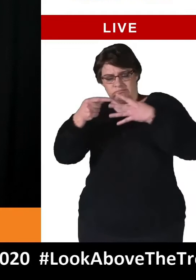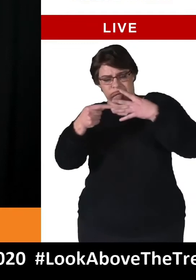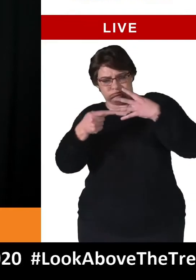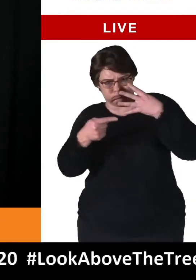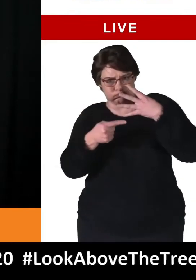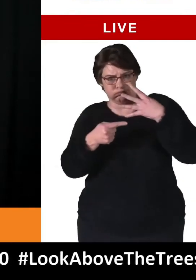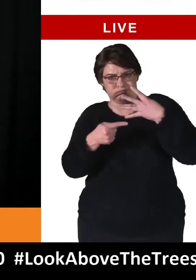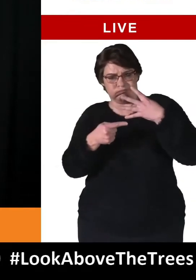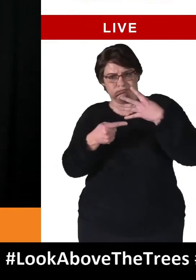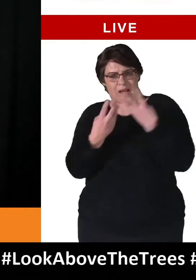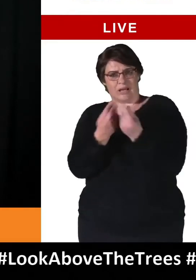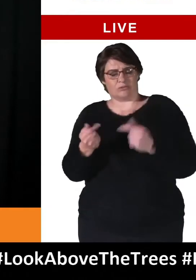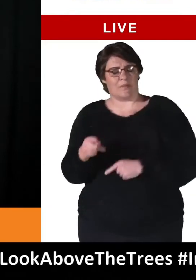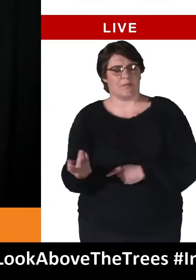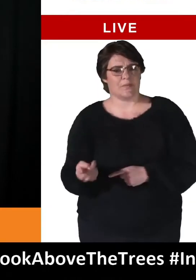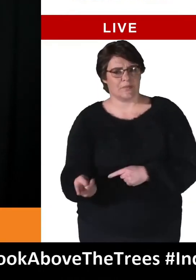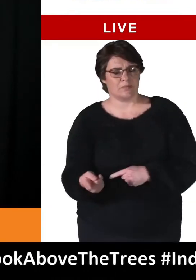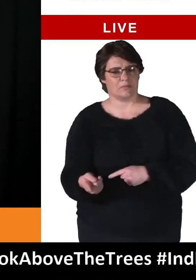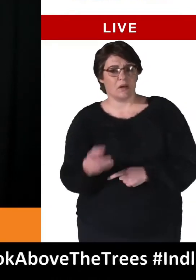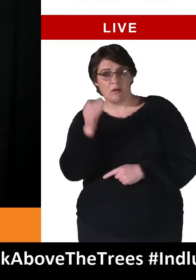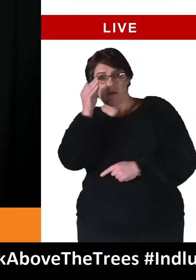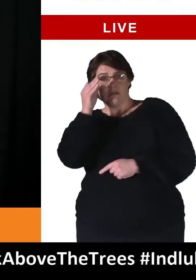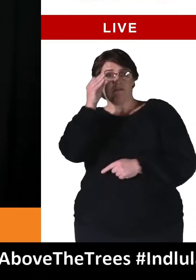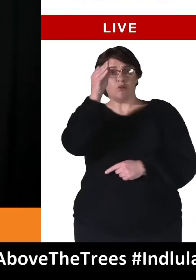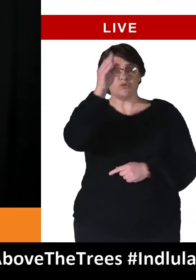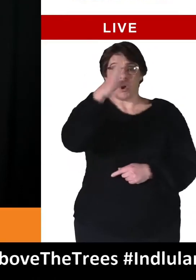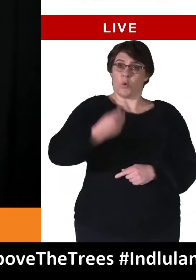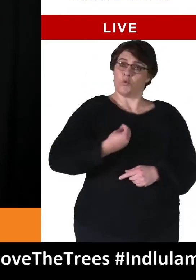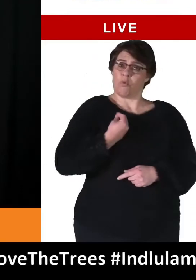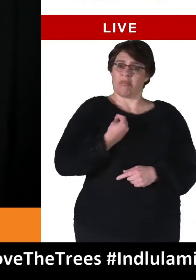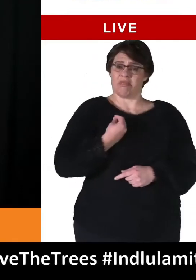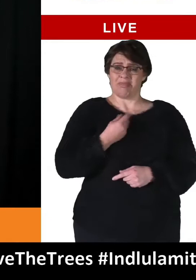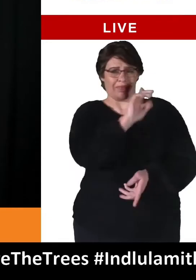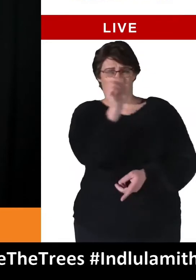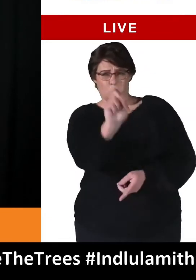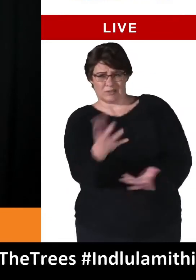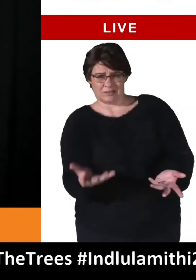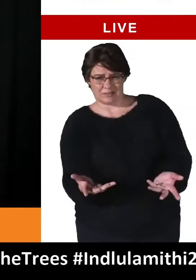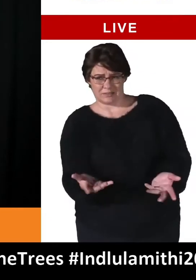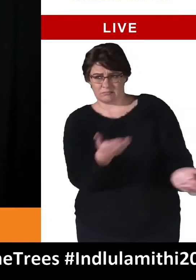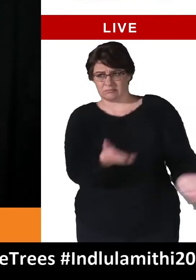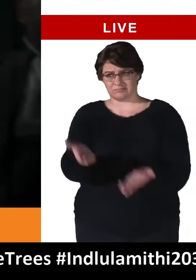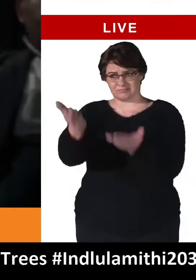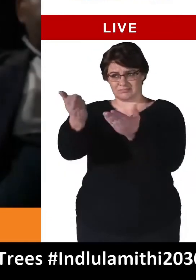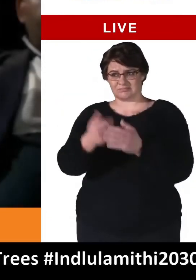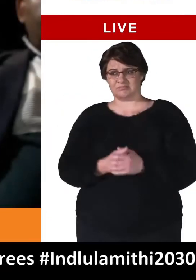issues? What future do we see for our youth? Over to you, Tara.